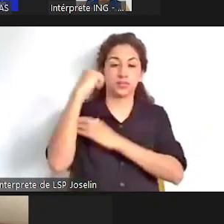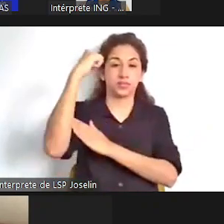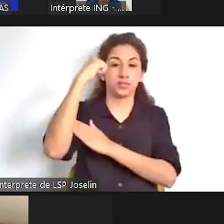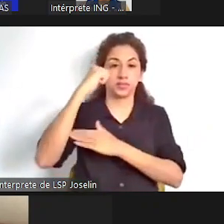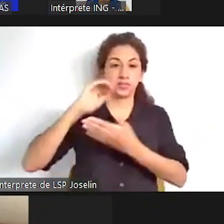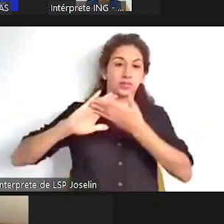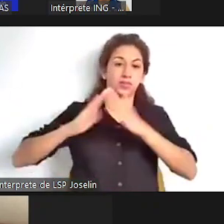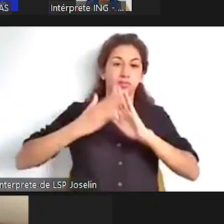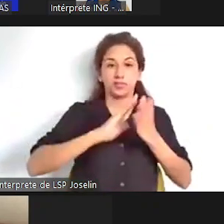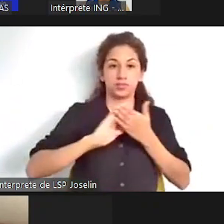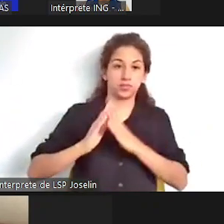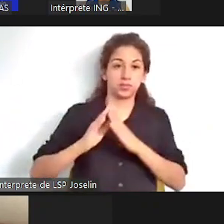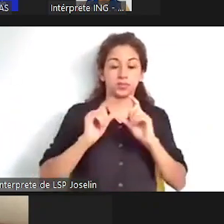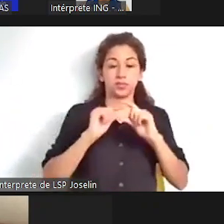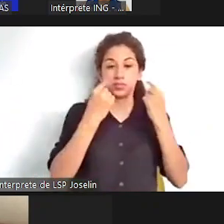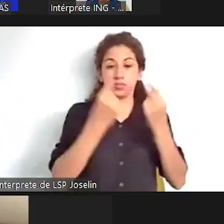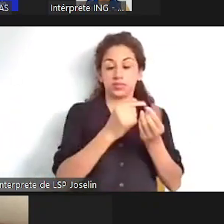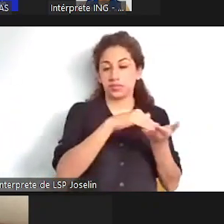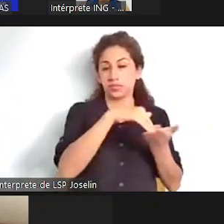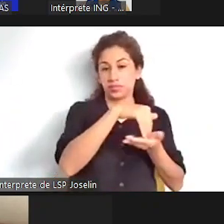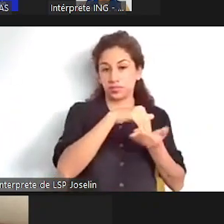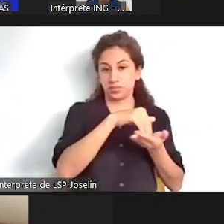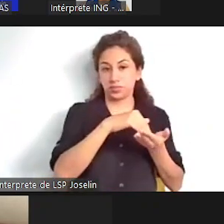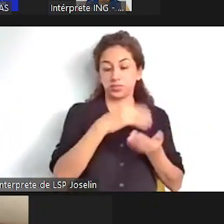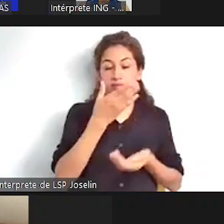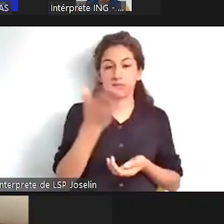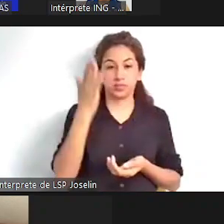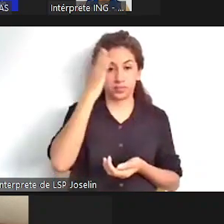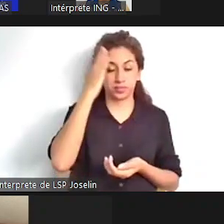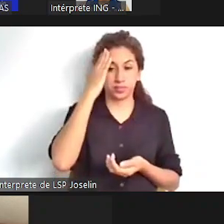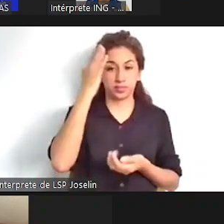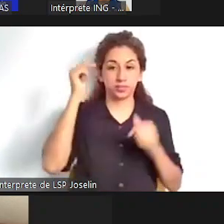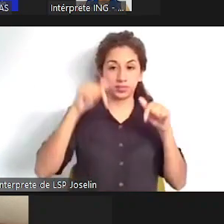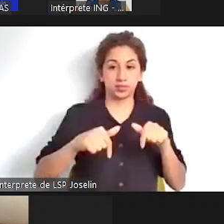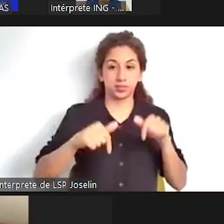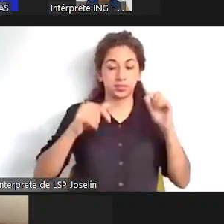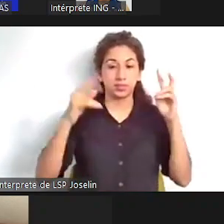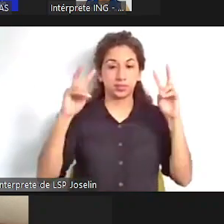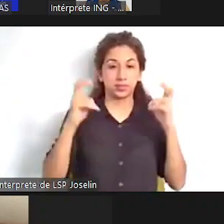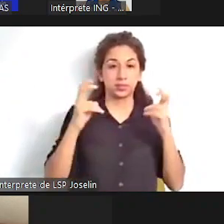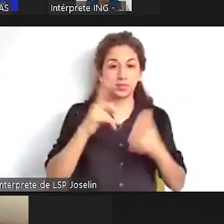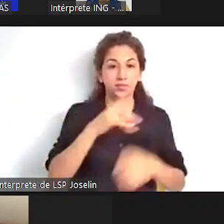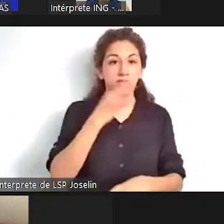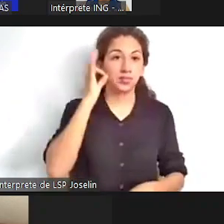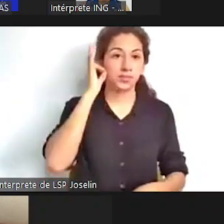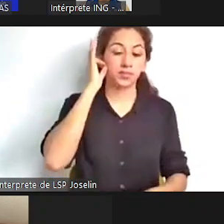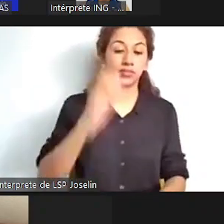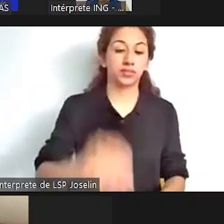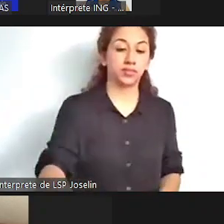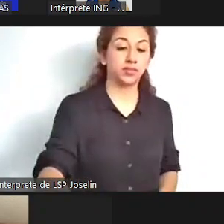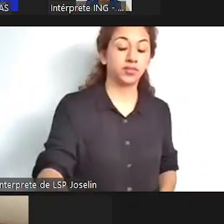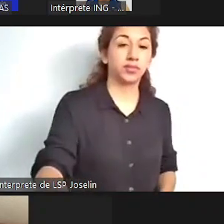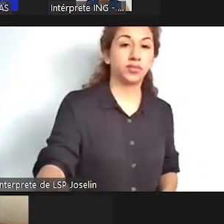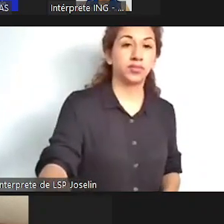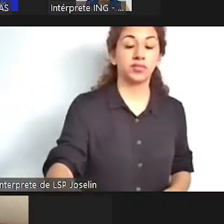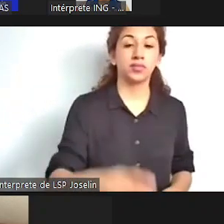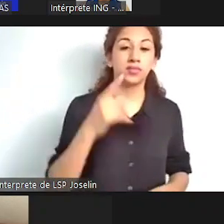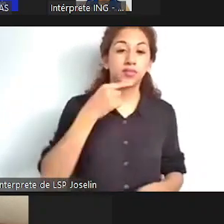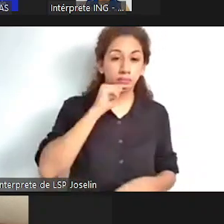the defense of the rights of popular vulnerable populations and vulnerable groups talking about